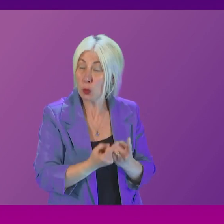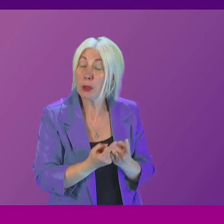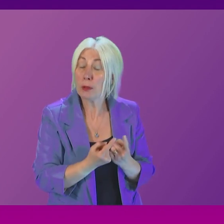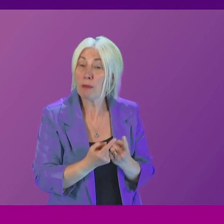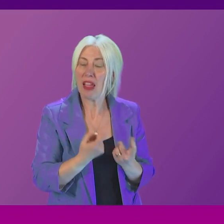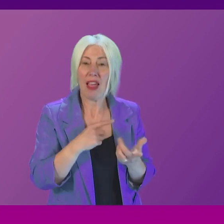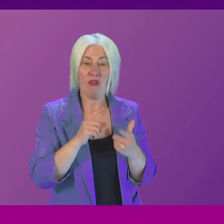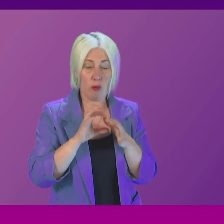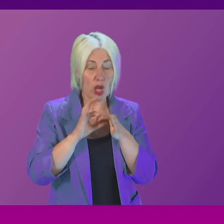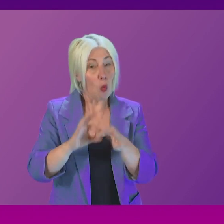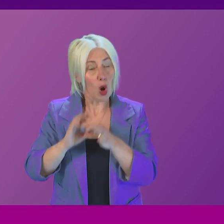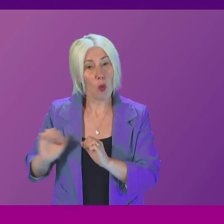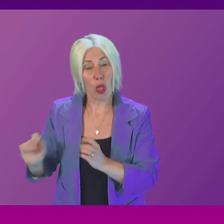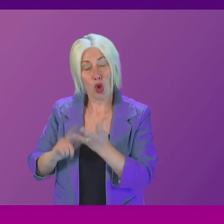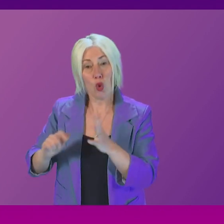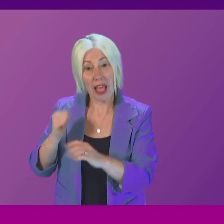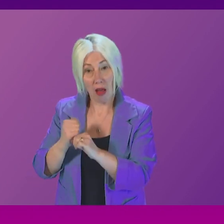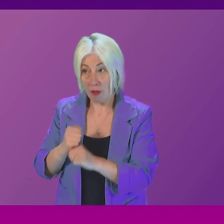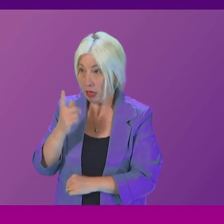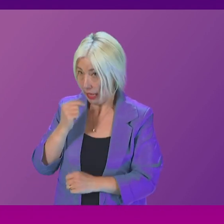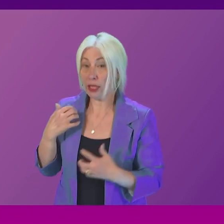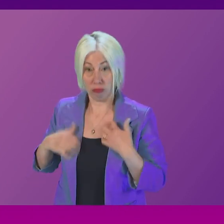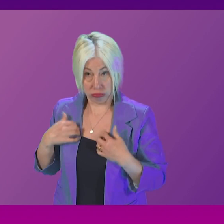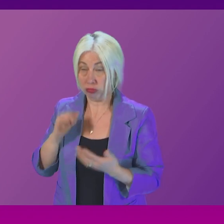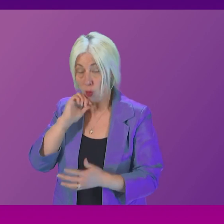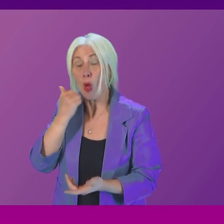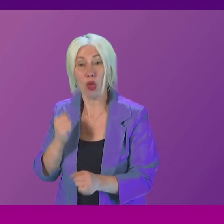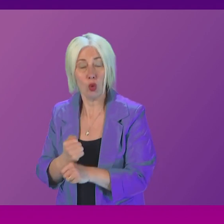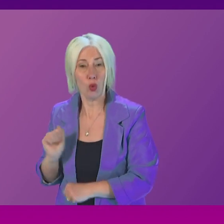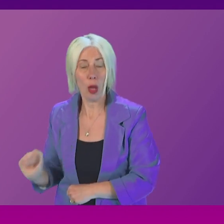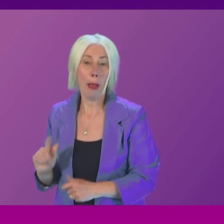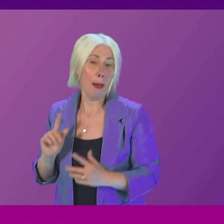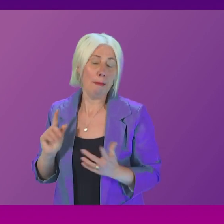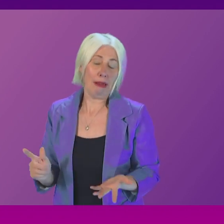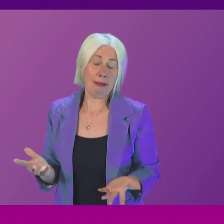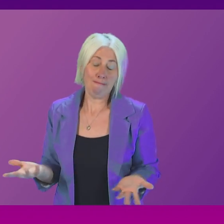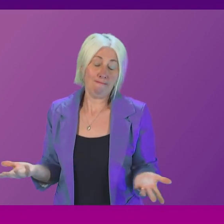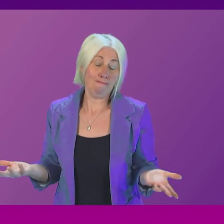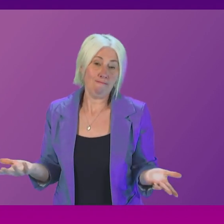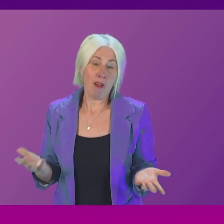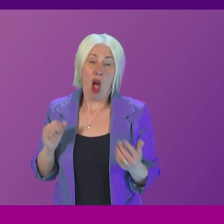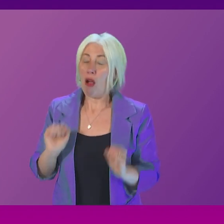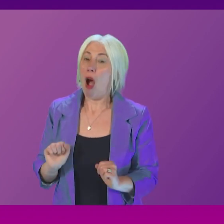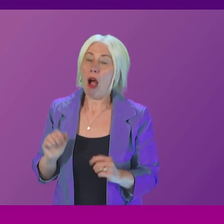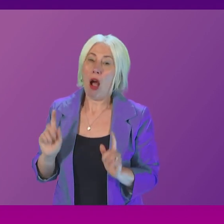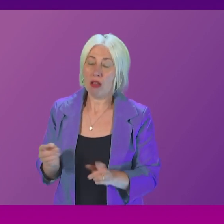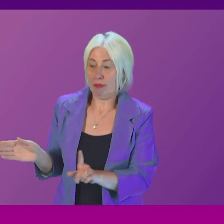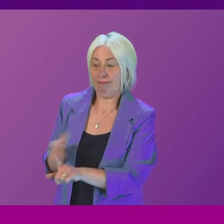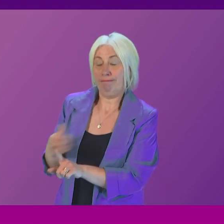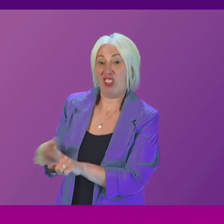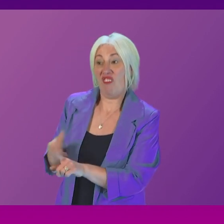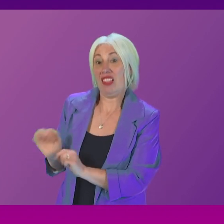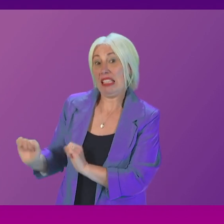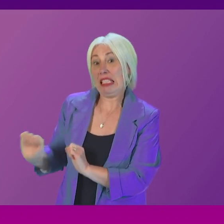we can work with the UK government on these issues, we'd be keen to do so. And we're not, I'm afraid, unfortunately, going to be able to convince the UK government, it